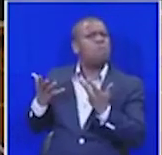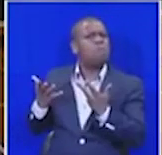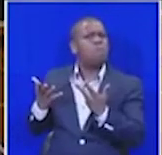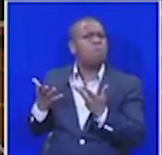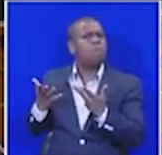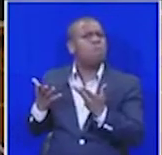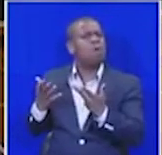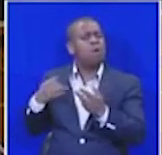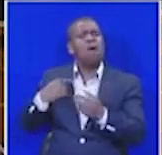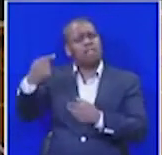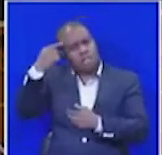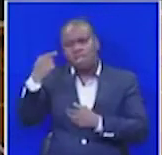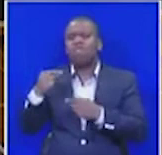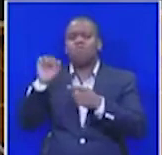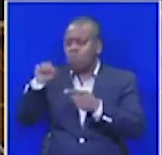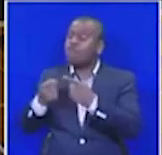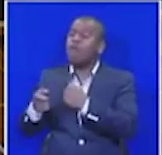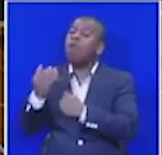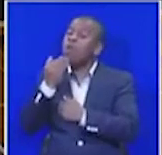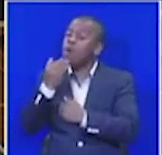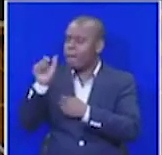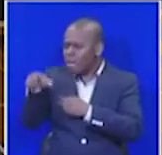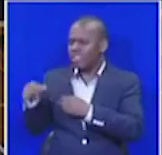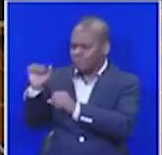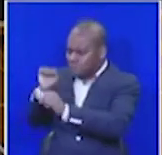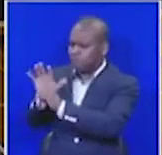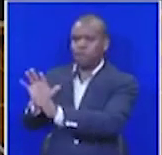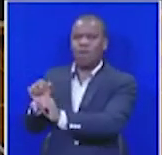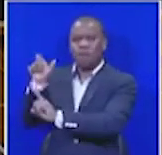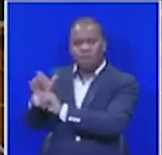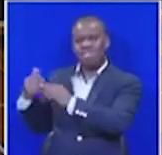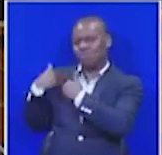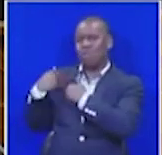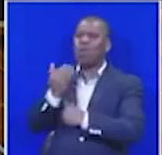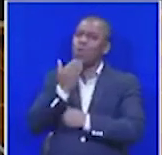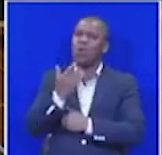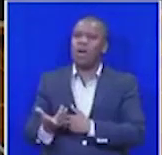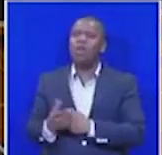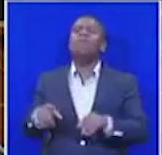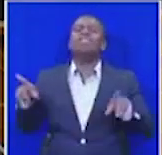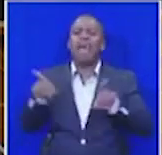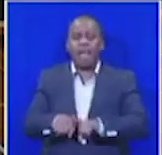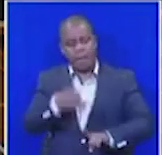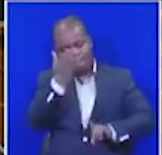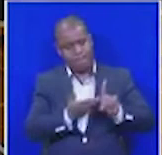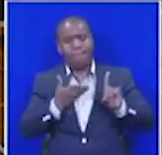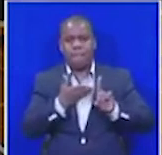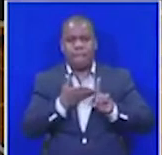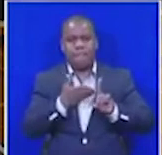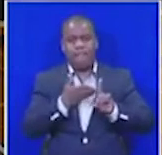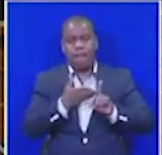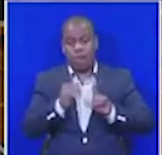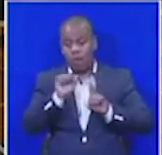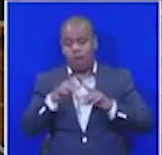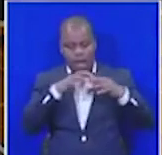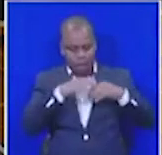I think we know exactly who put him under pressure. It is the same pressure that shut down